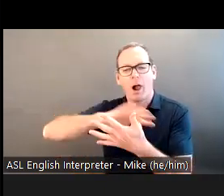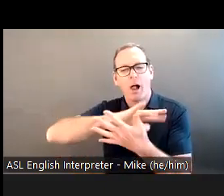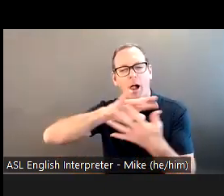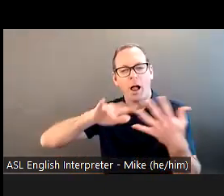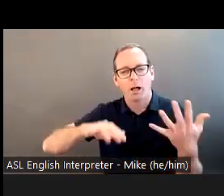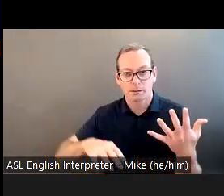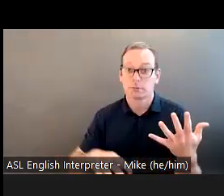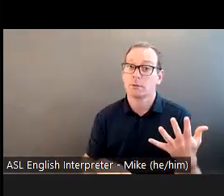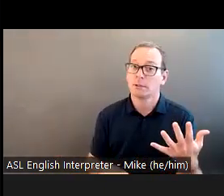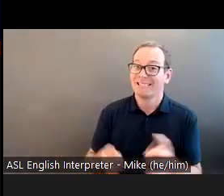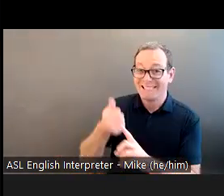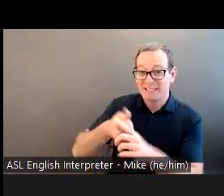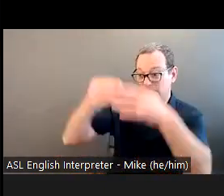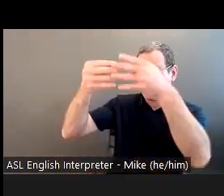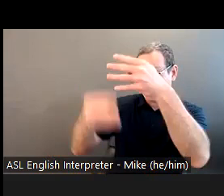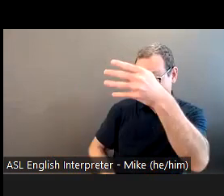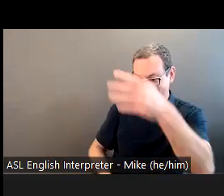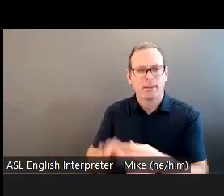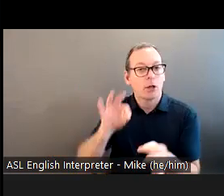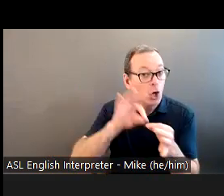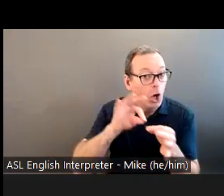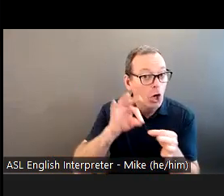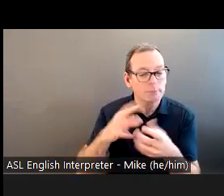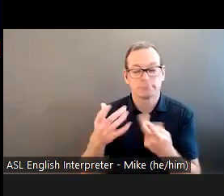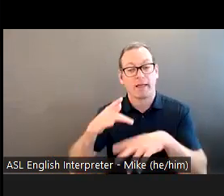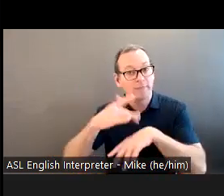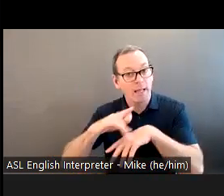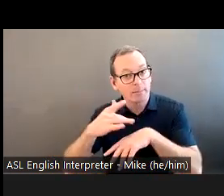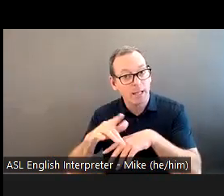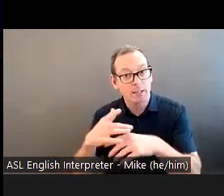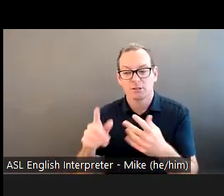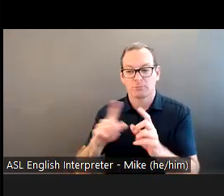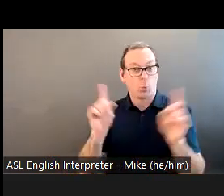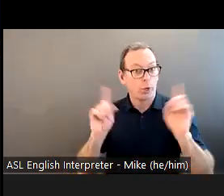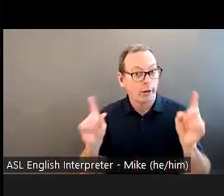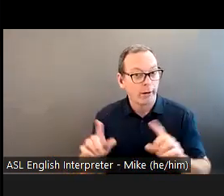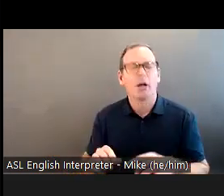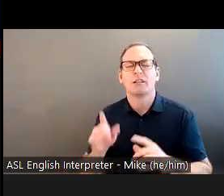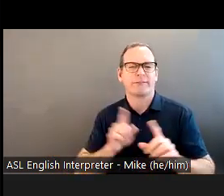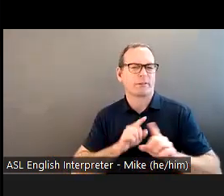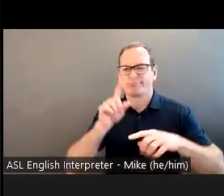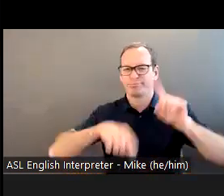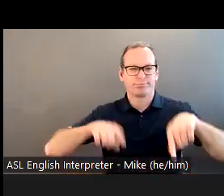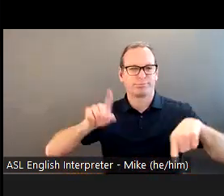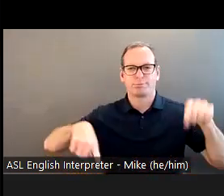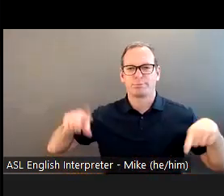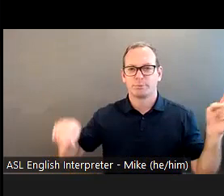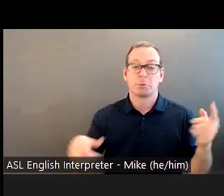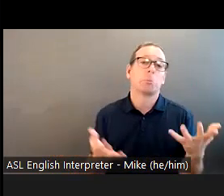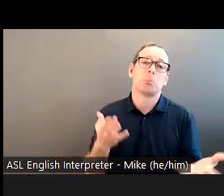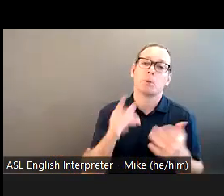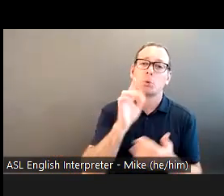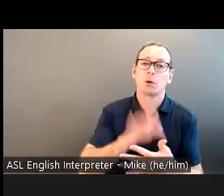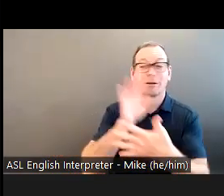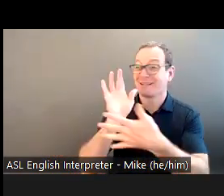costs will all vary. So you may need to try and reach a few of them in order to find somebody who's available, and